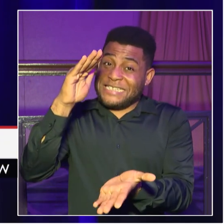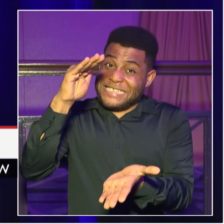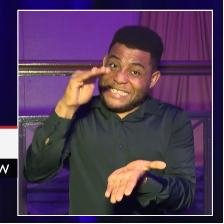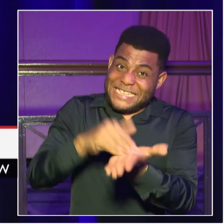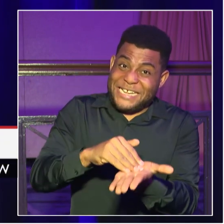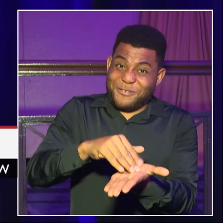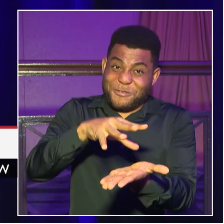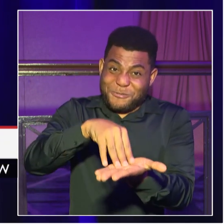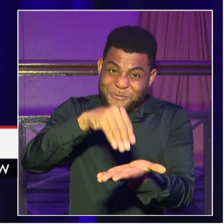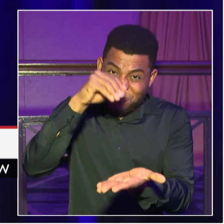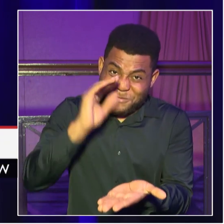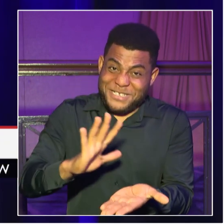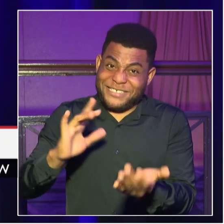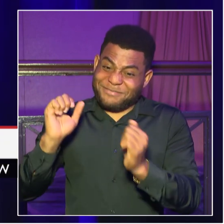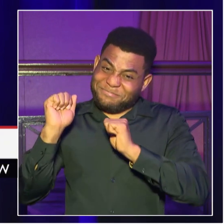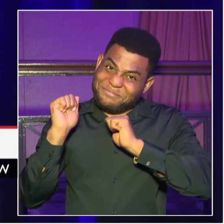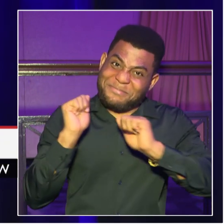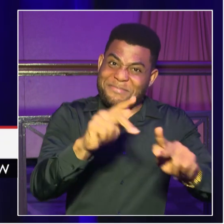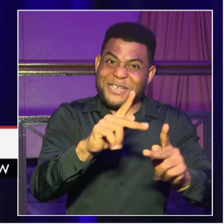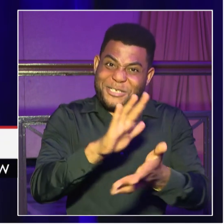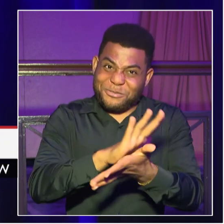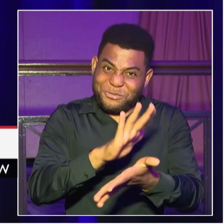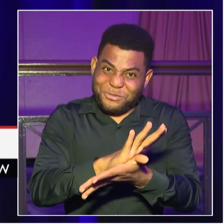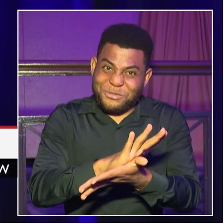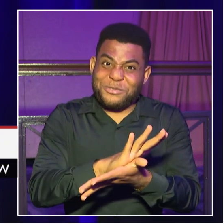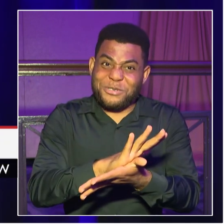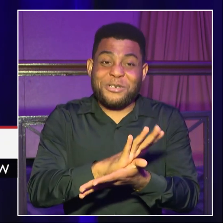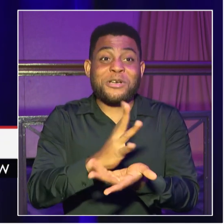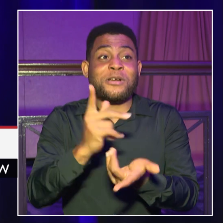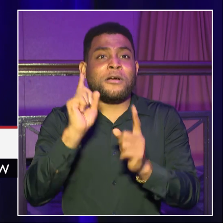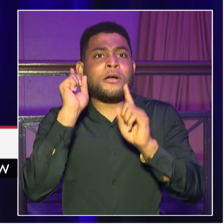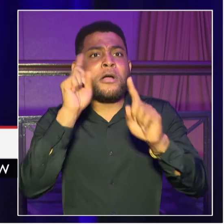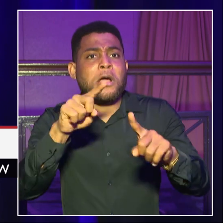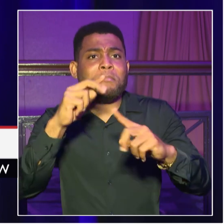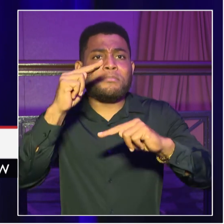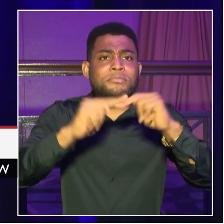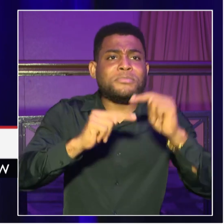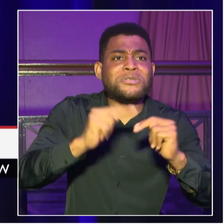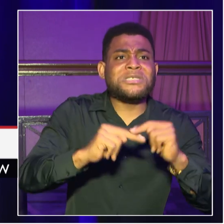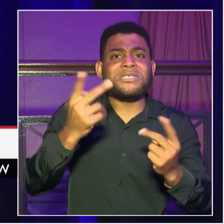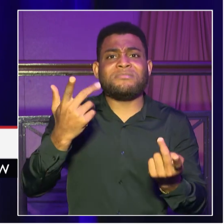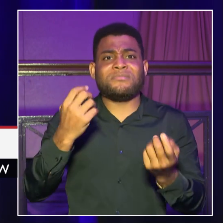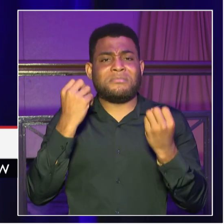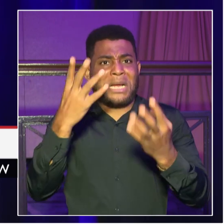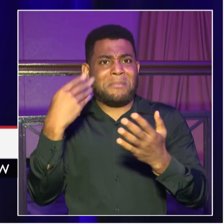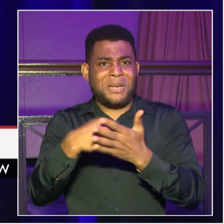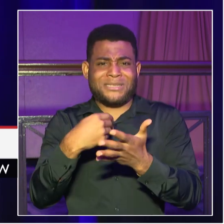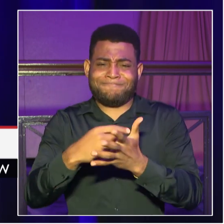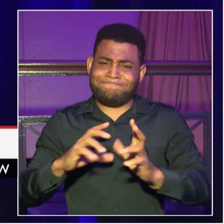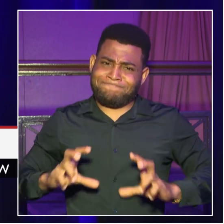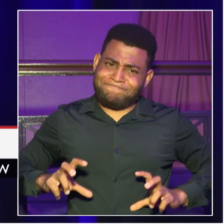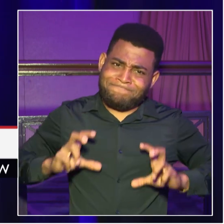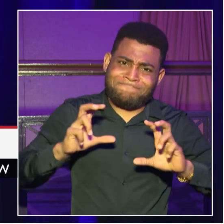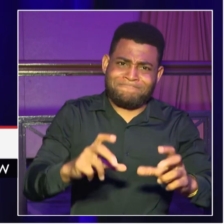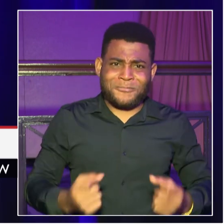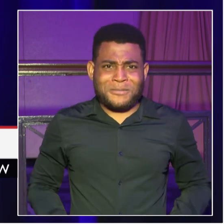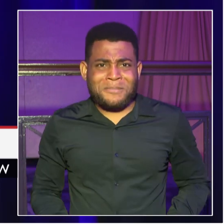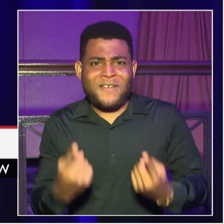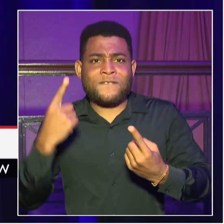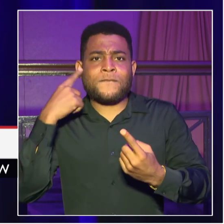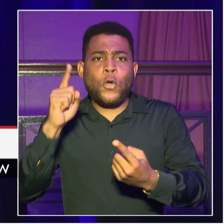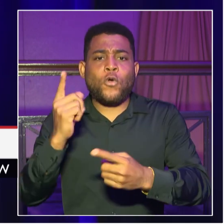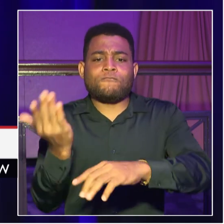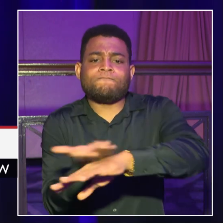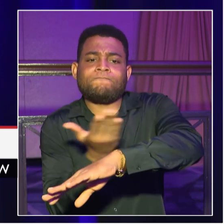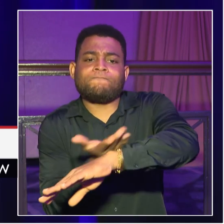but they went back to buildings that had billions of dollars worth of renovations in the last 15 years, the best